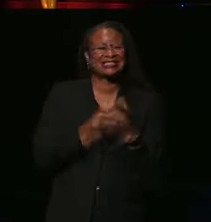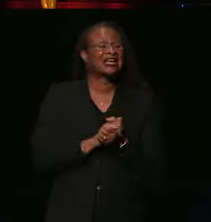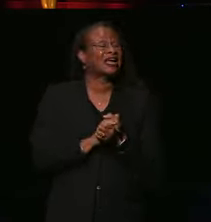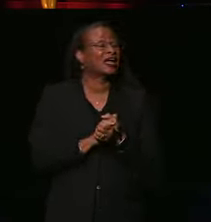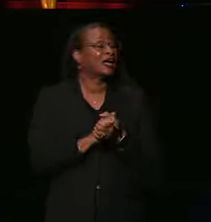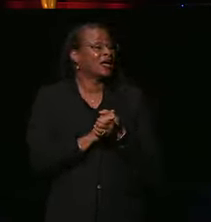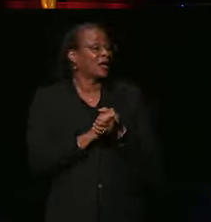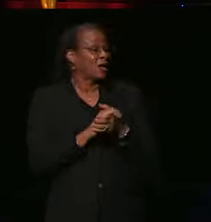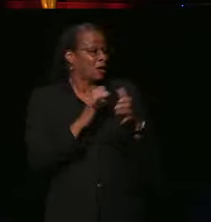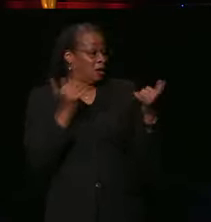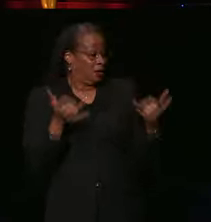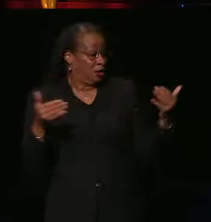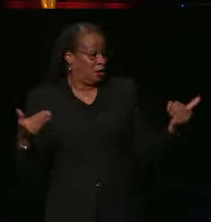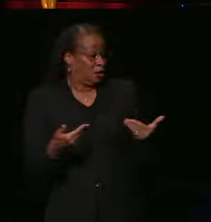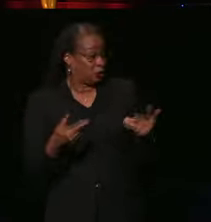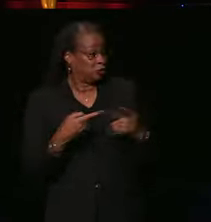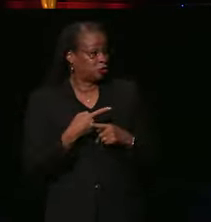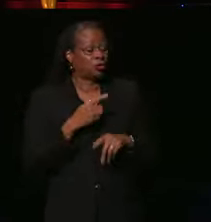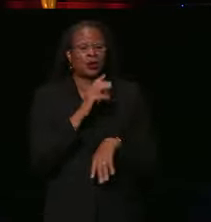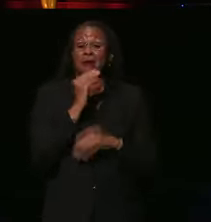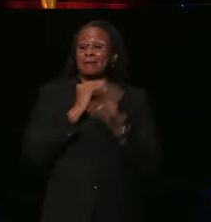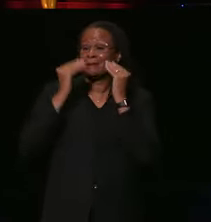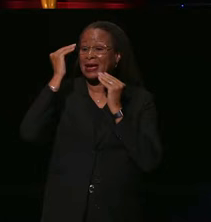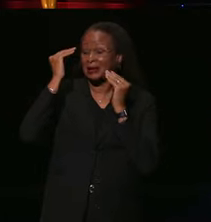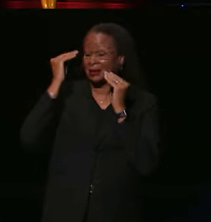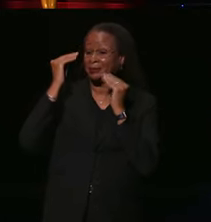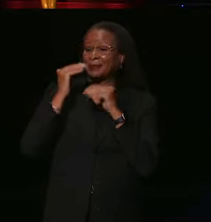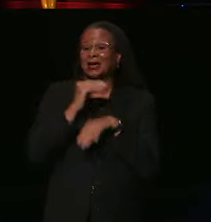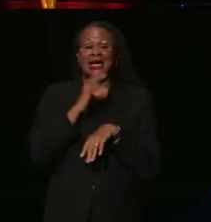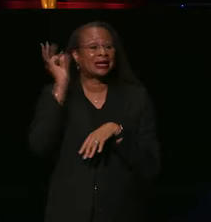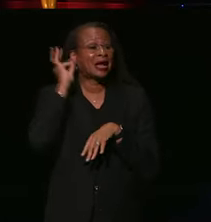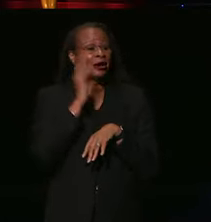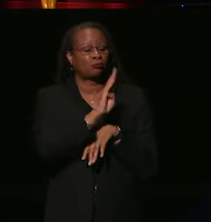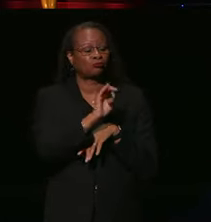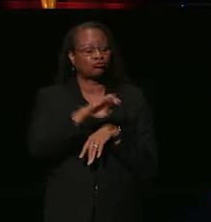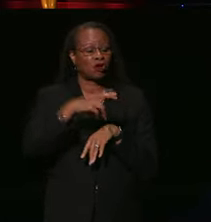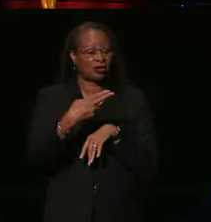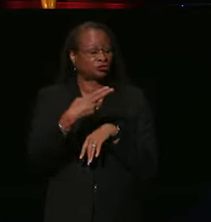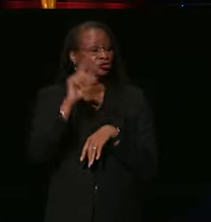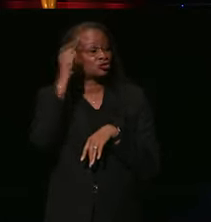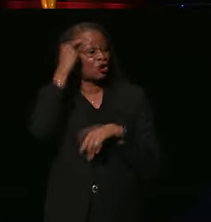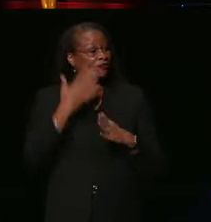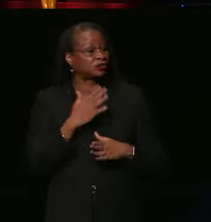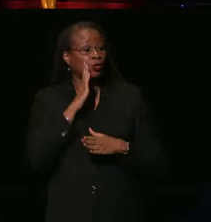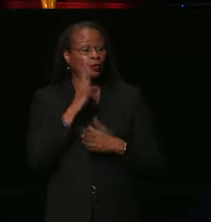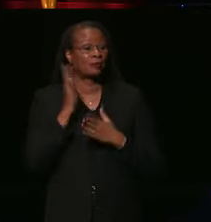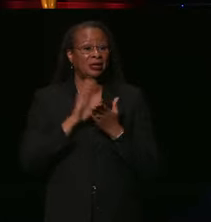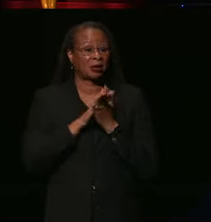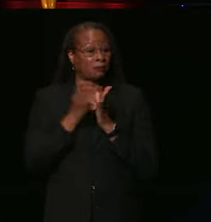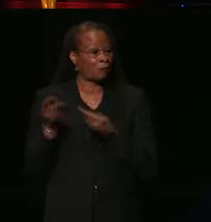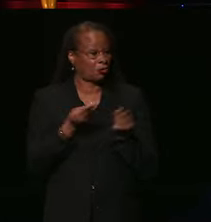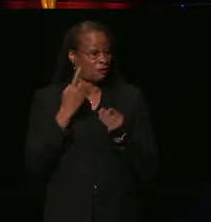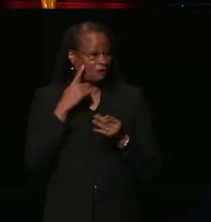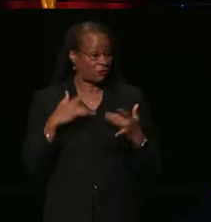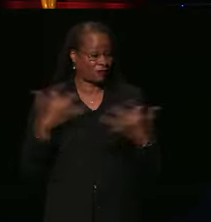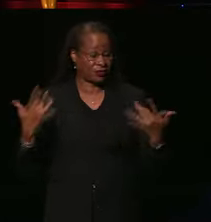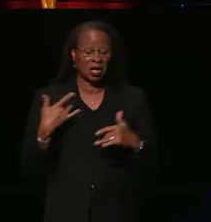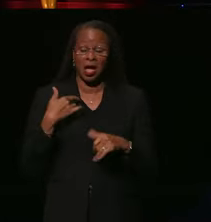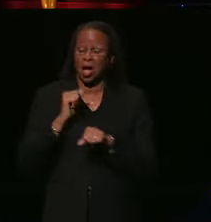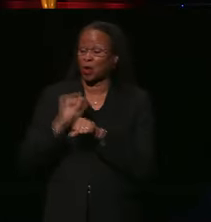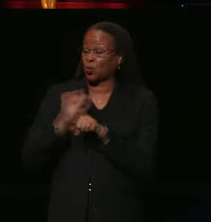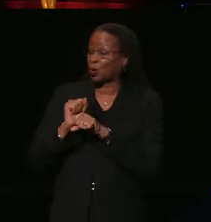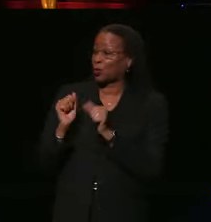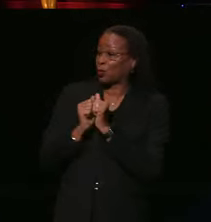So I'm actually here to introduce the Makeup and Hairstyling Branch governors, who will also be your moderators for the event. I work with the governors on